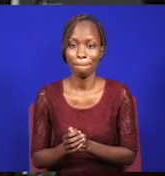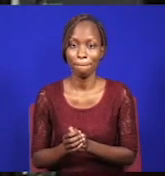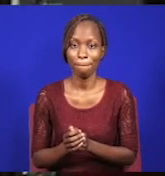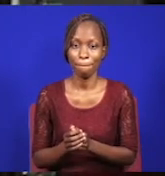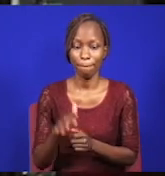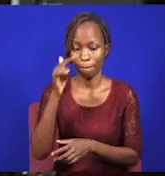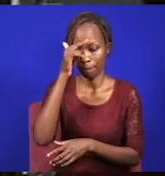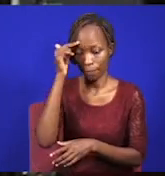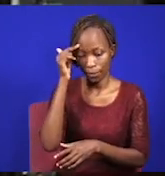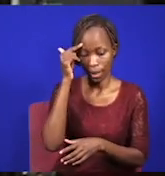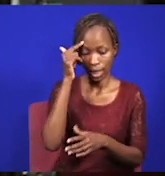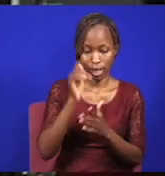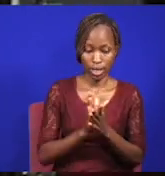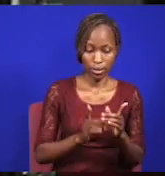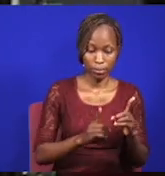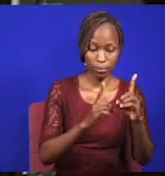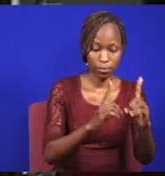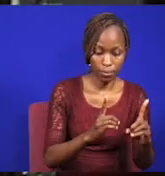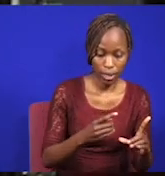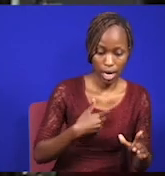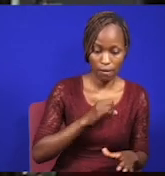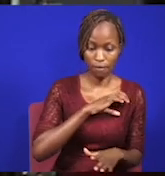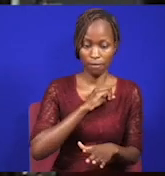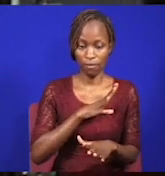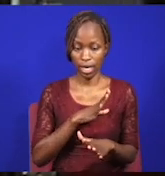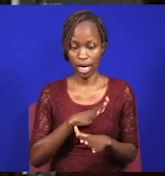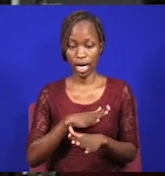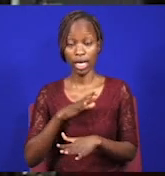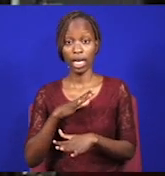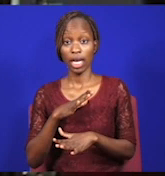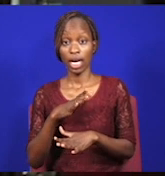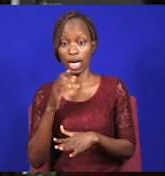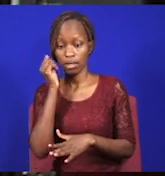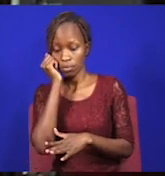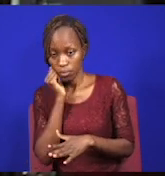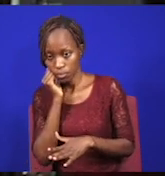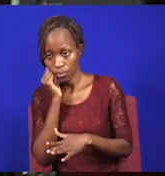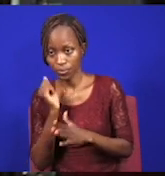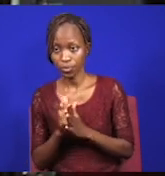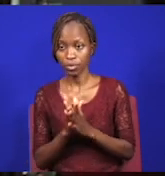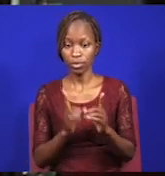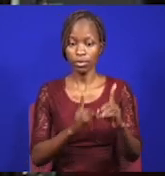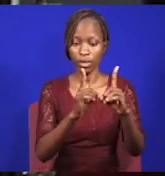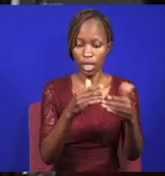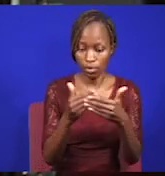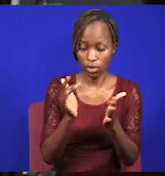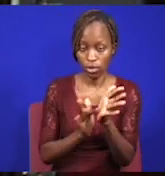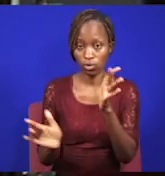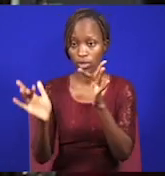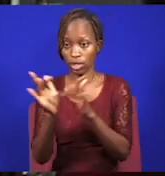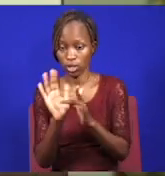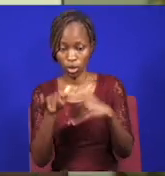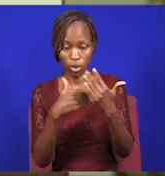Overwhelmed with sorrow, shame, and the fear of losing their lives, the Lord's disciples and his closest friends